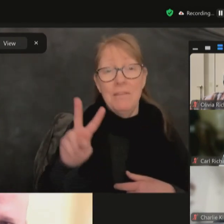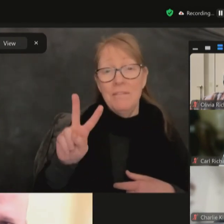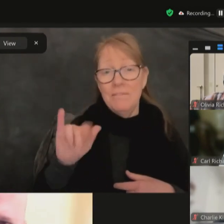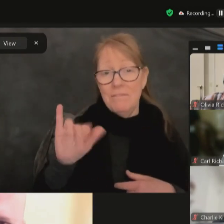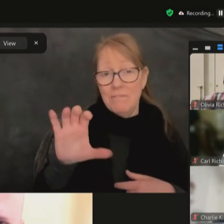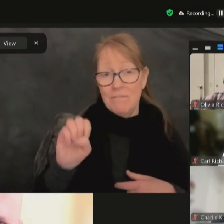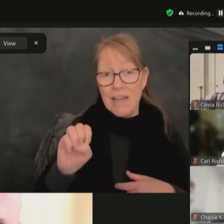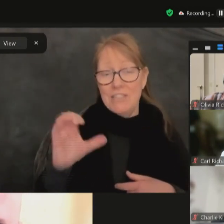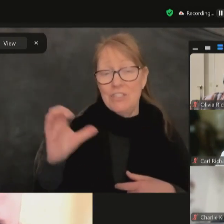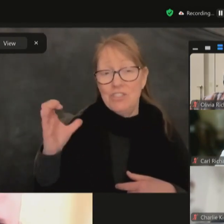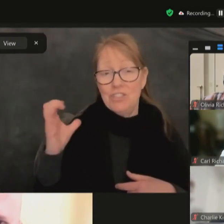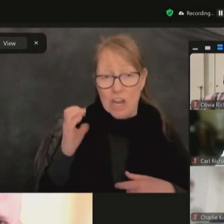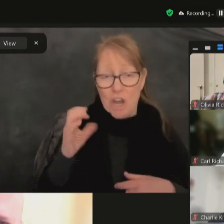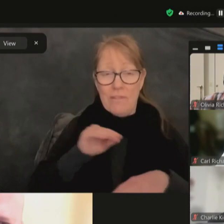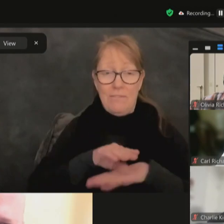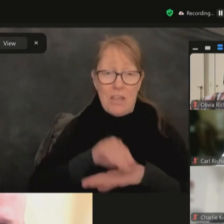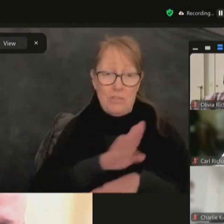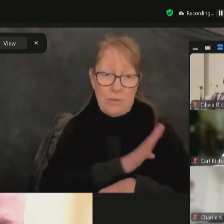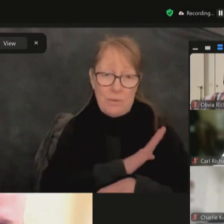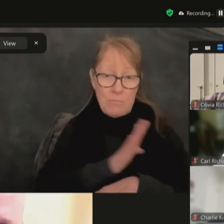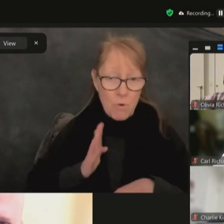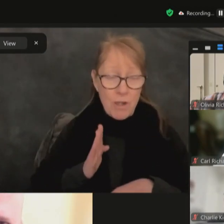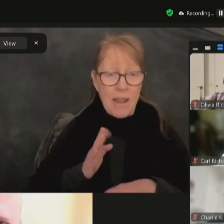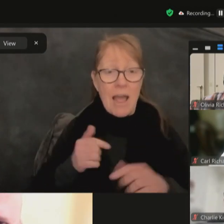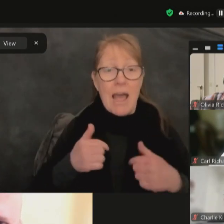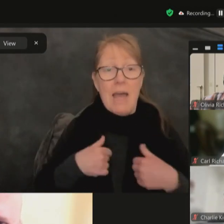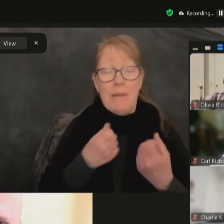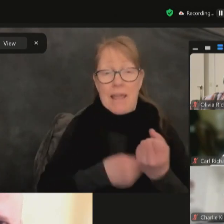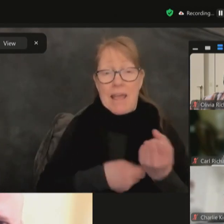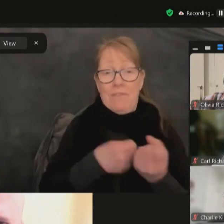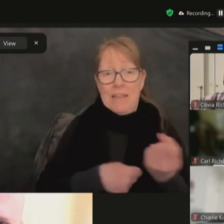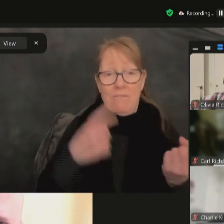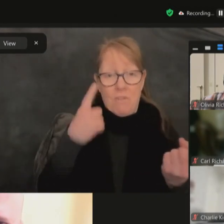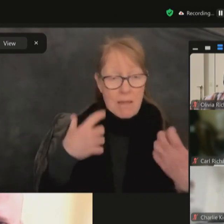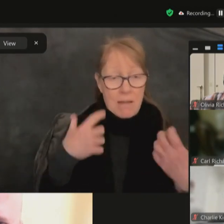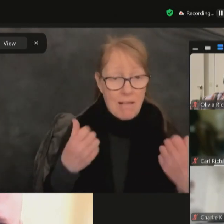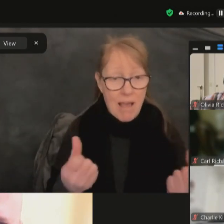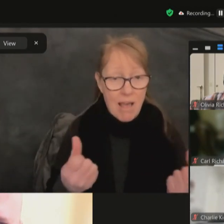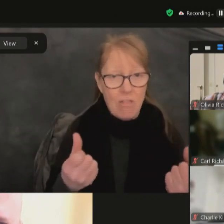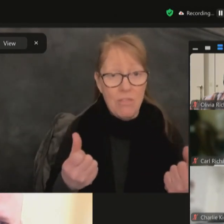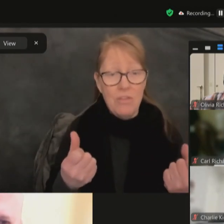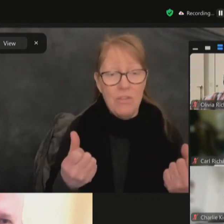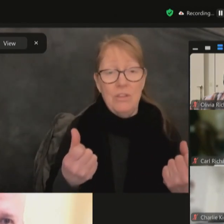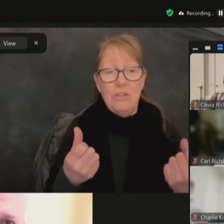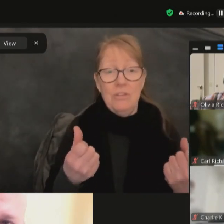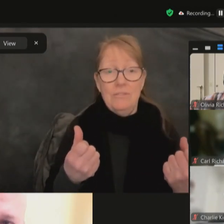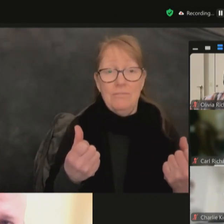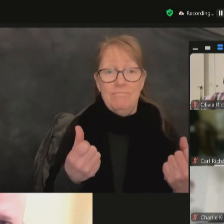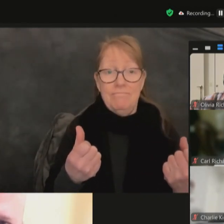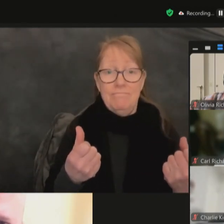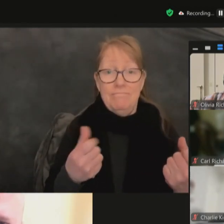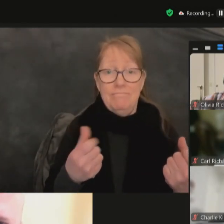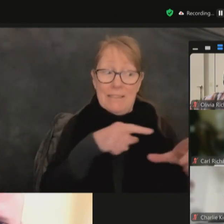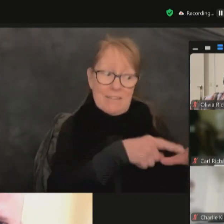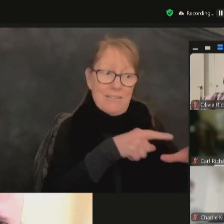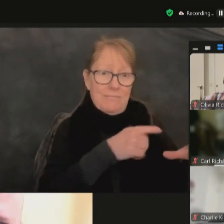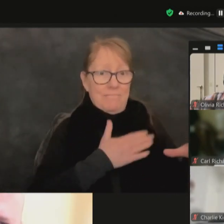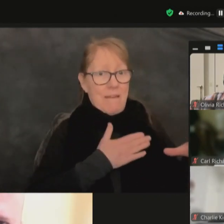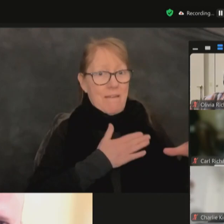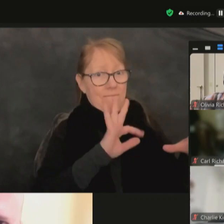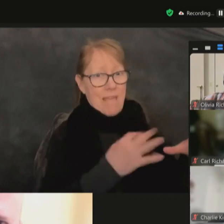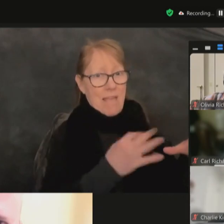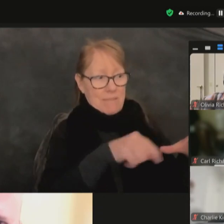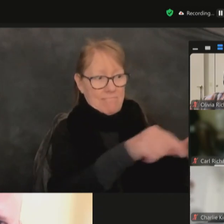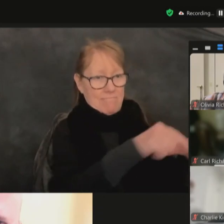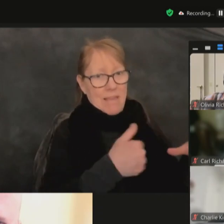board and serve as an advocate for mental health due to family members with mental health. And